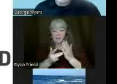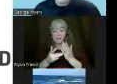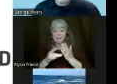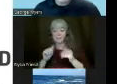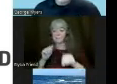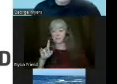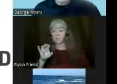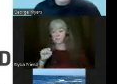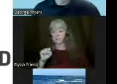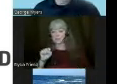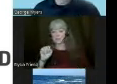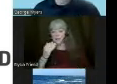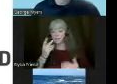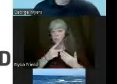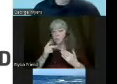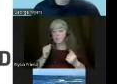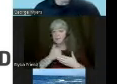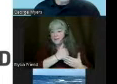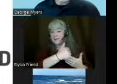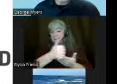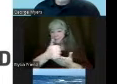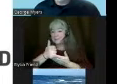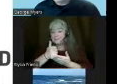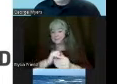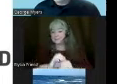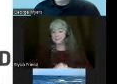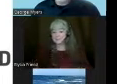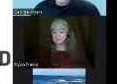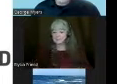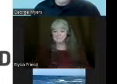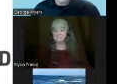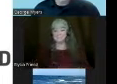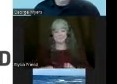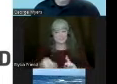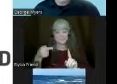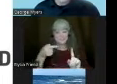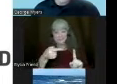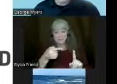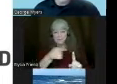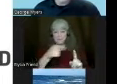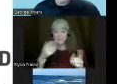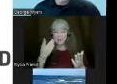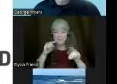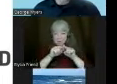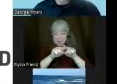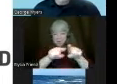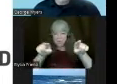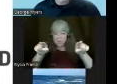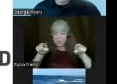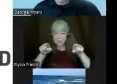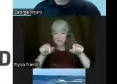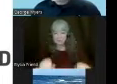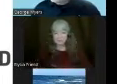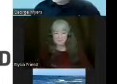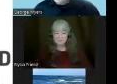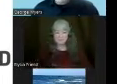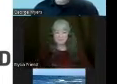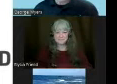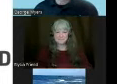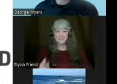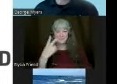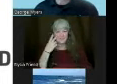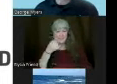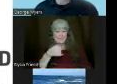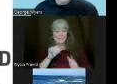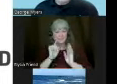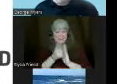program can help out. And the key point here is we are here for you all. So as you saw just a minute ago,